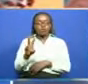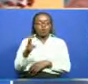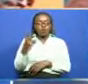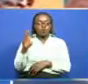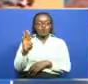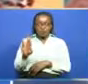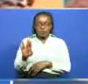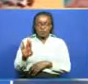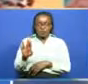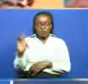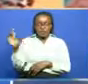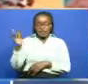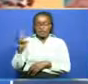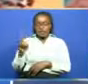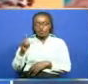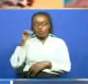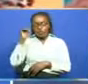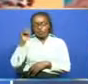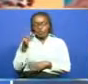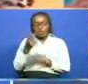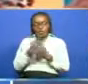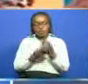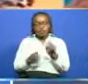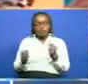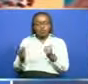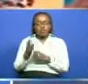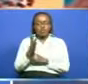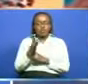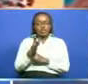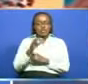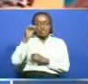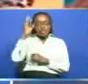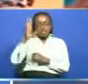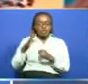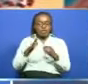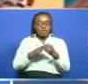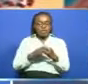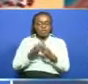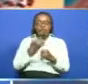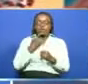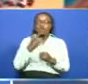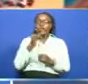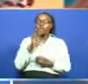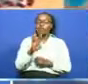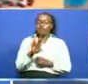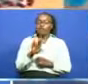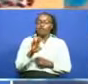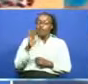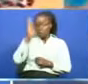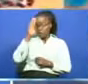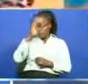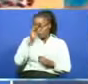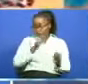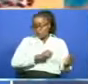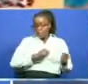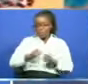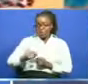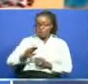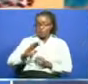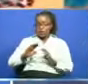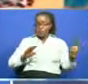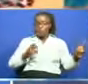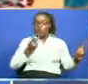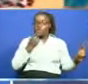cases. Nairobi and Mombasa both had 14, Kiambu 9, Turkana 4, Bungoma, Homa Bay, West